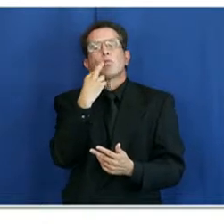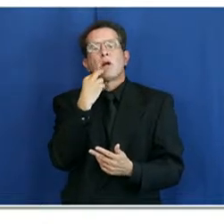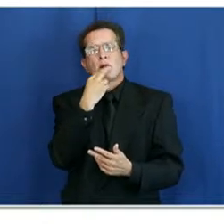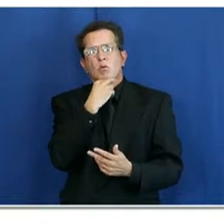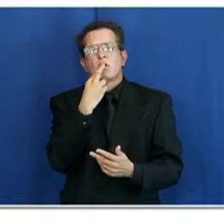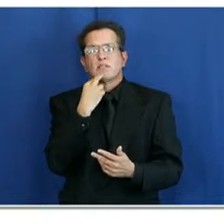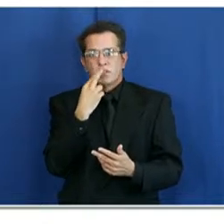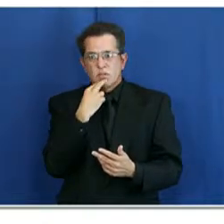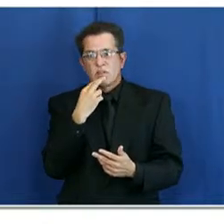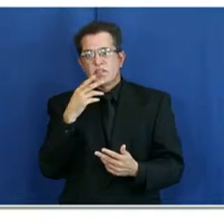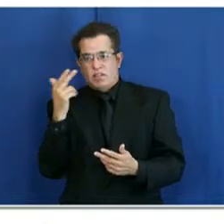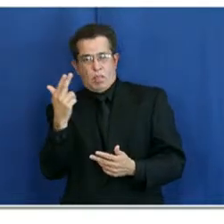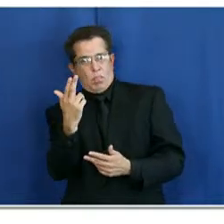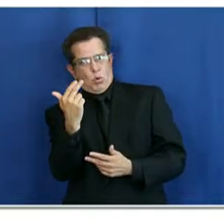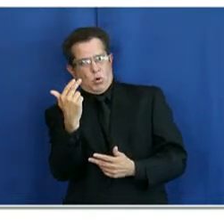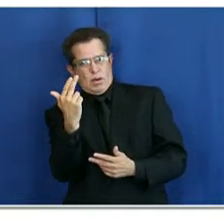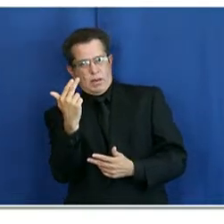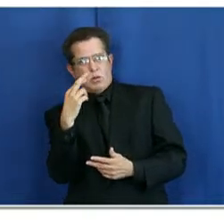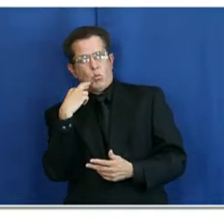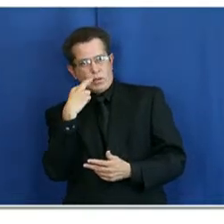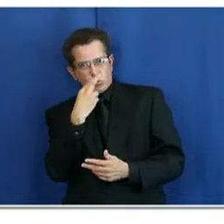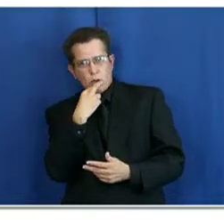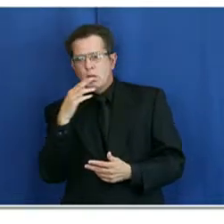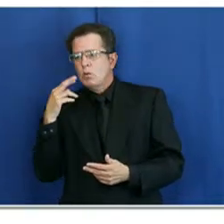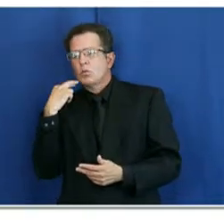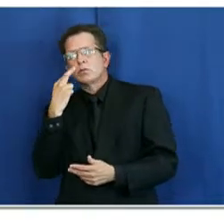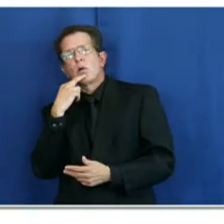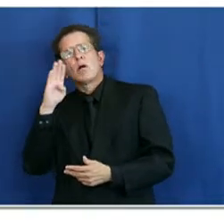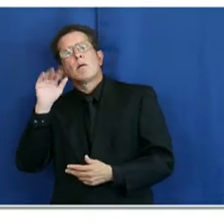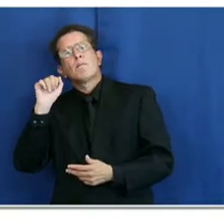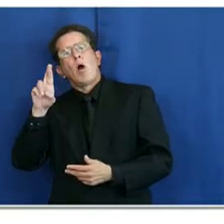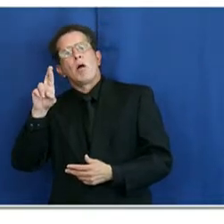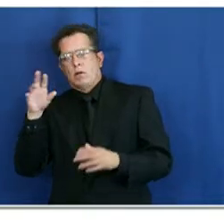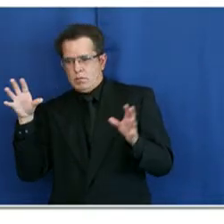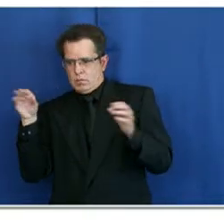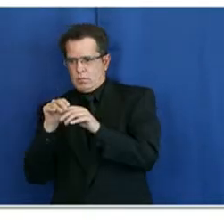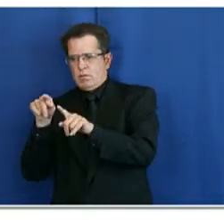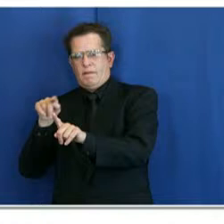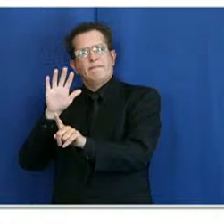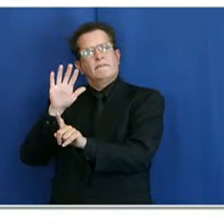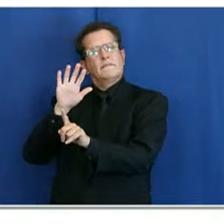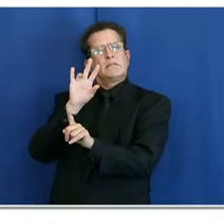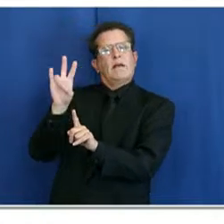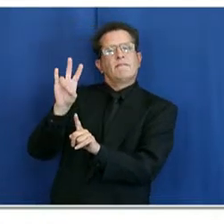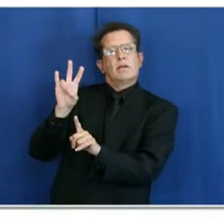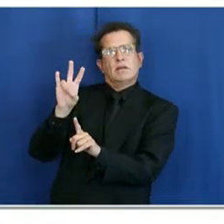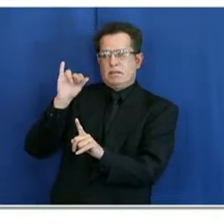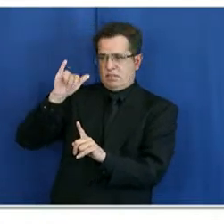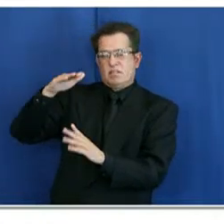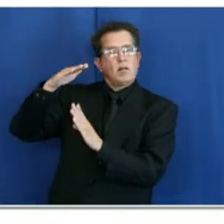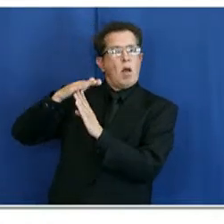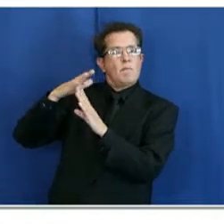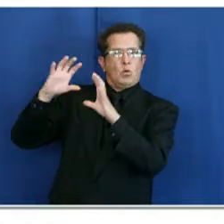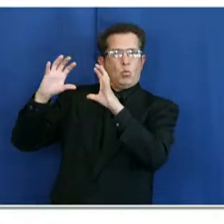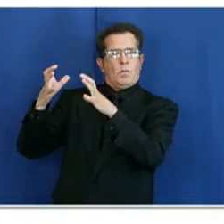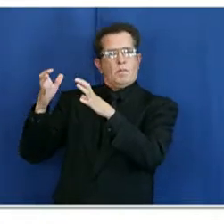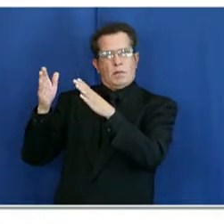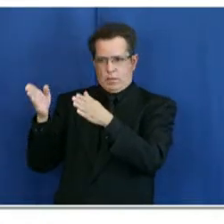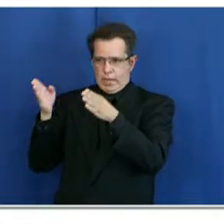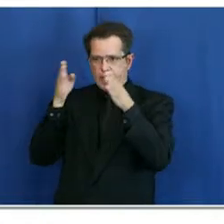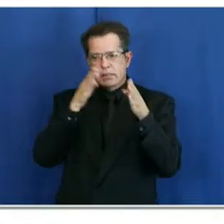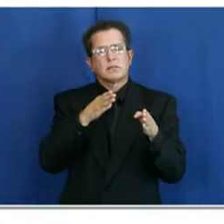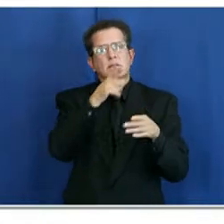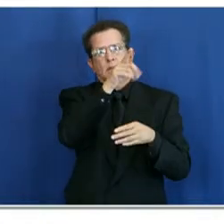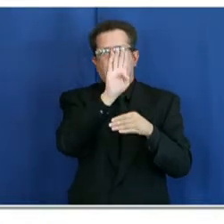13 in just restaurants and restaurants/bars is 57. So that's the top group. The next would be